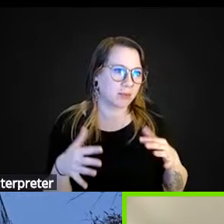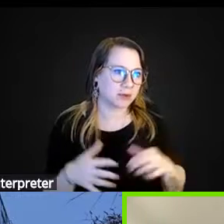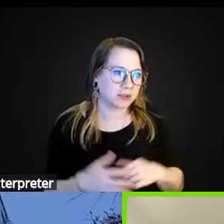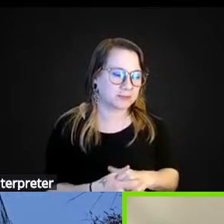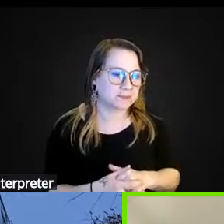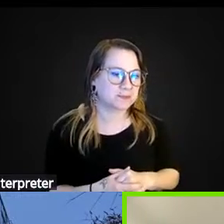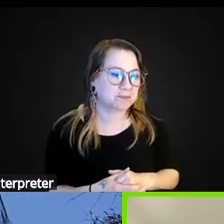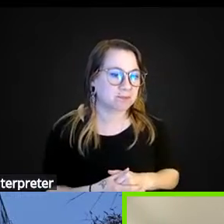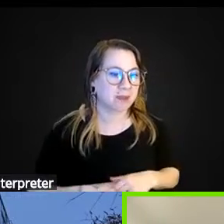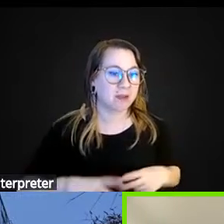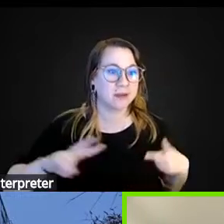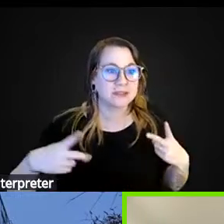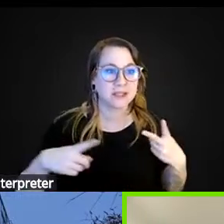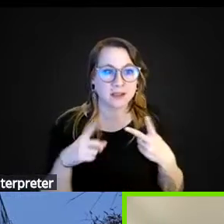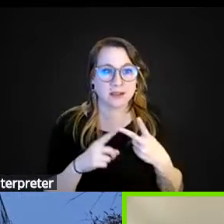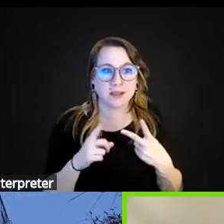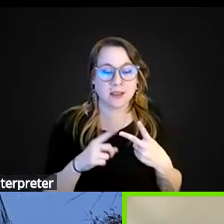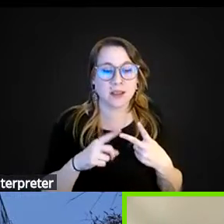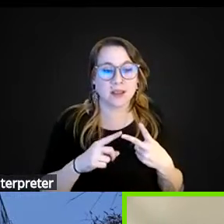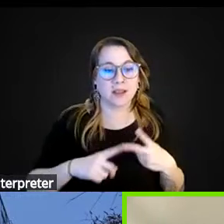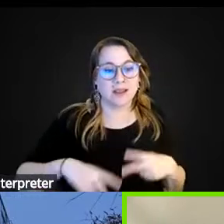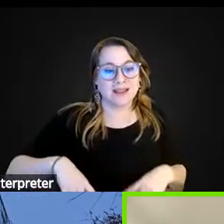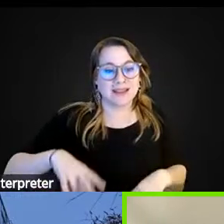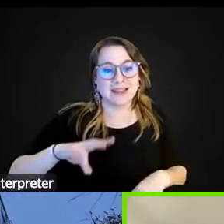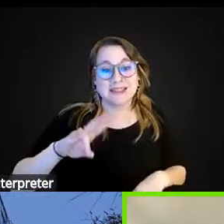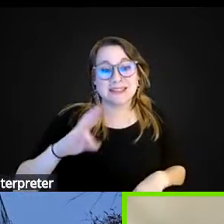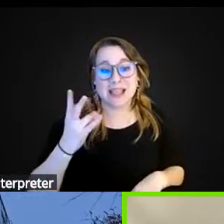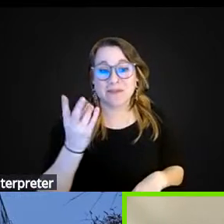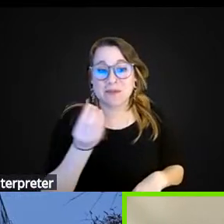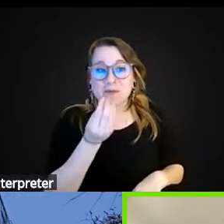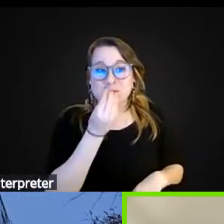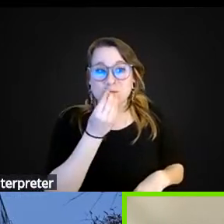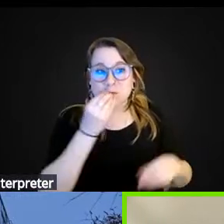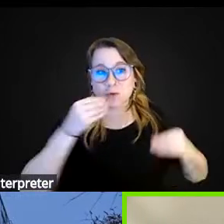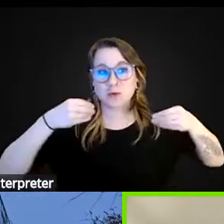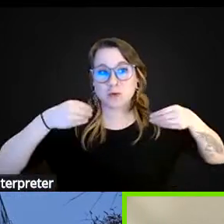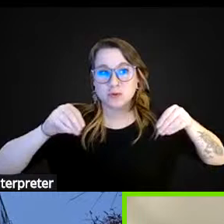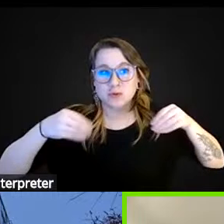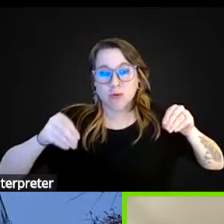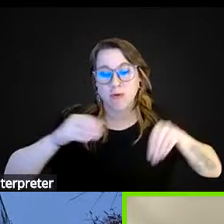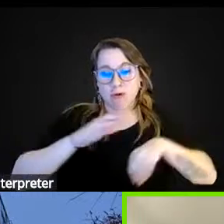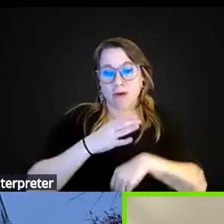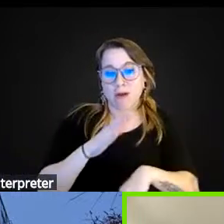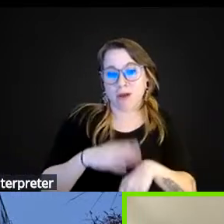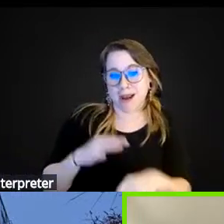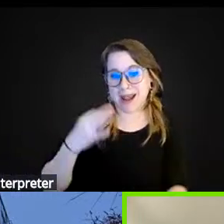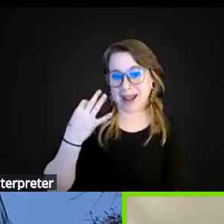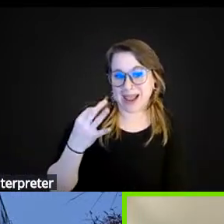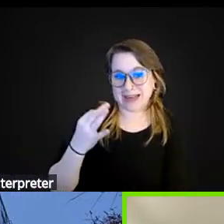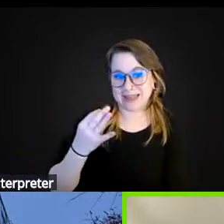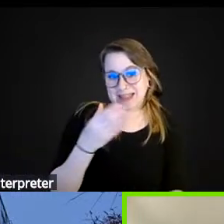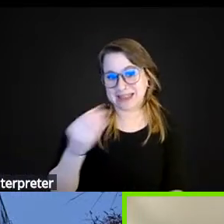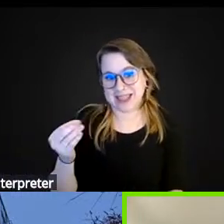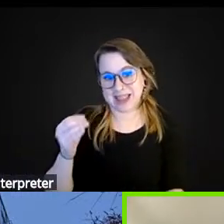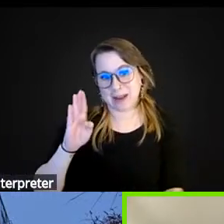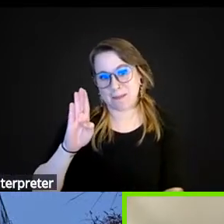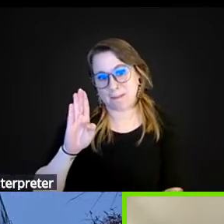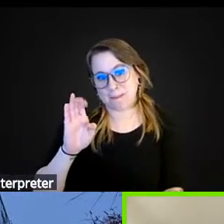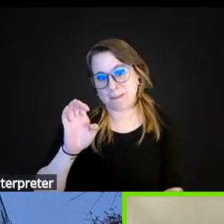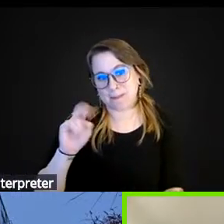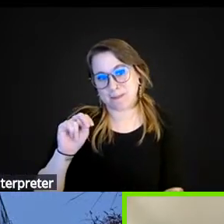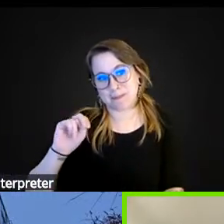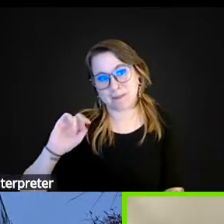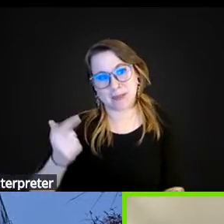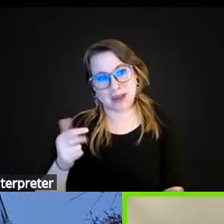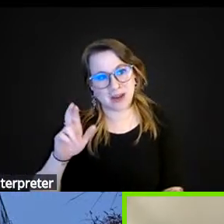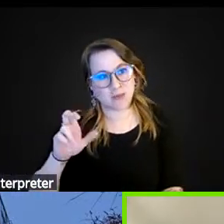Second, I want to talk about the 7 Food store that's on the corner of 19th and Benning Road. It is starting. I share with